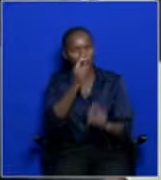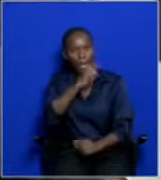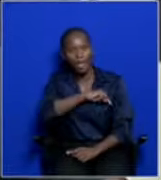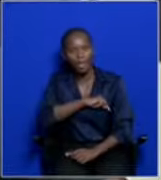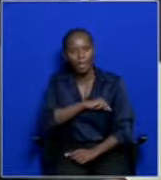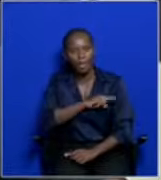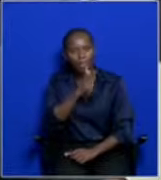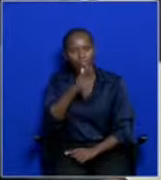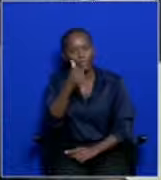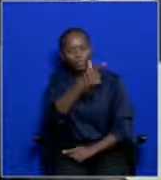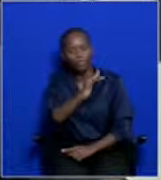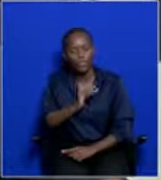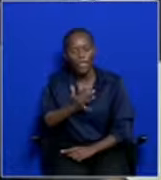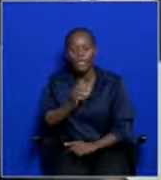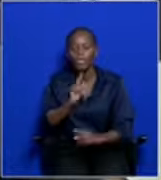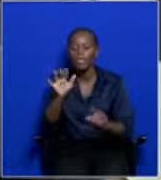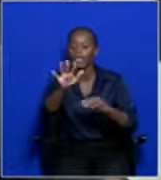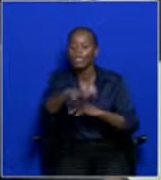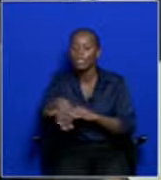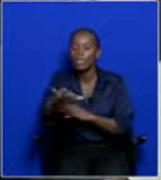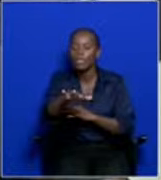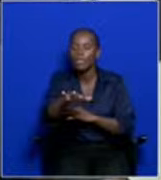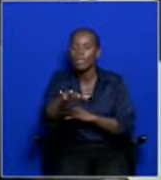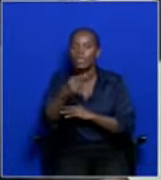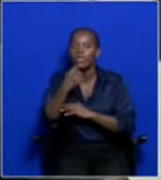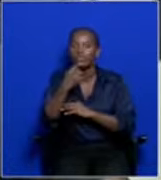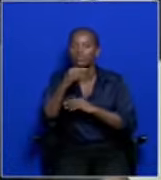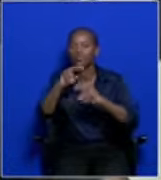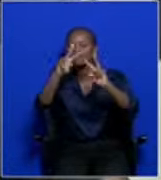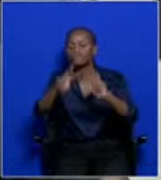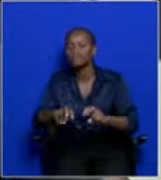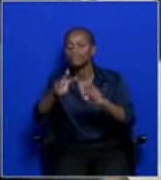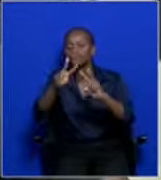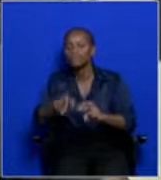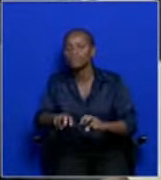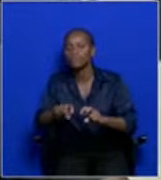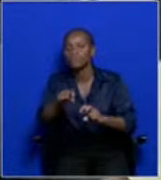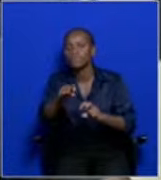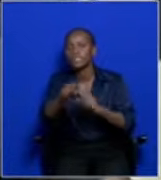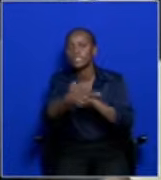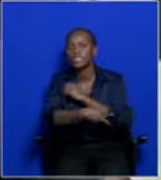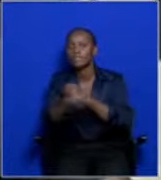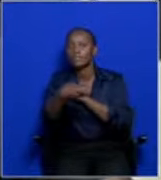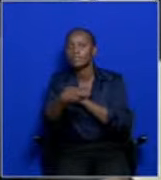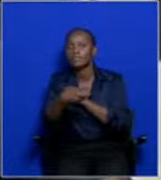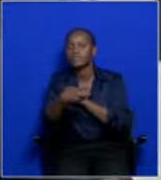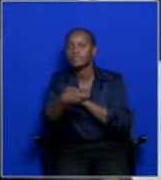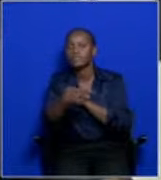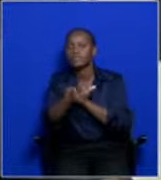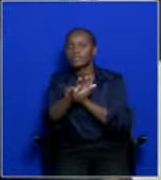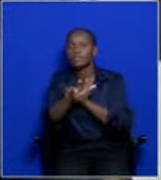business robbery in Niger, and they are doing investigation. To start with, they have